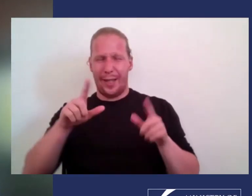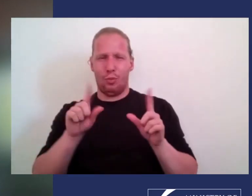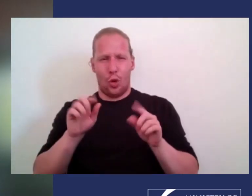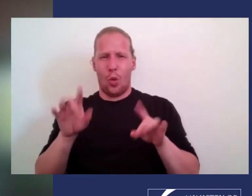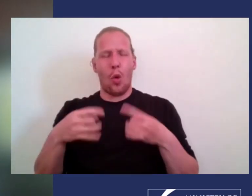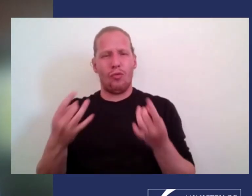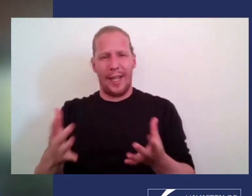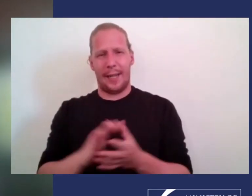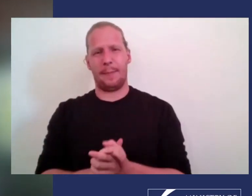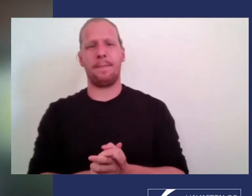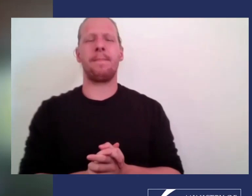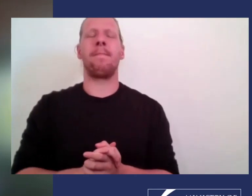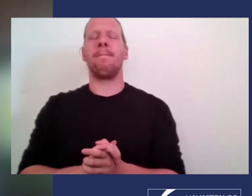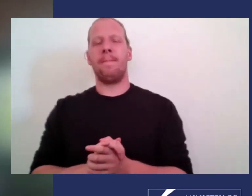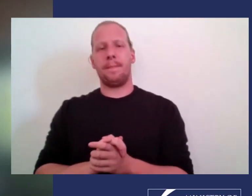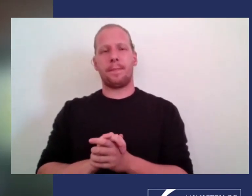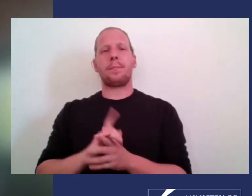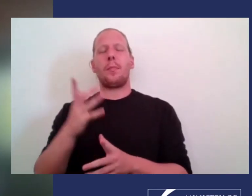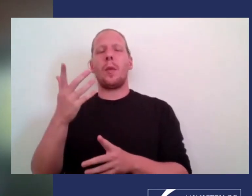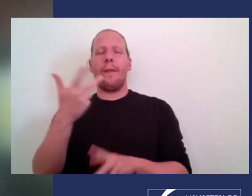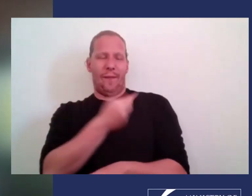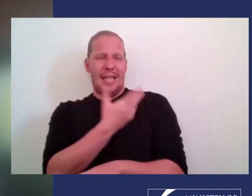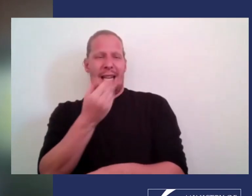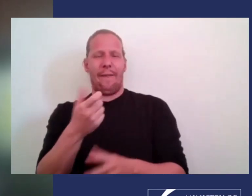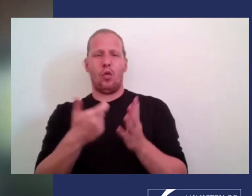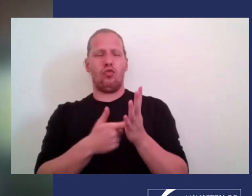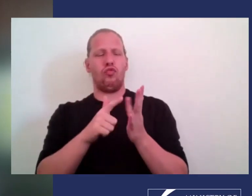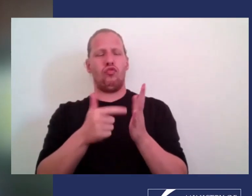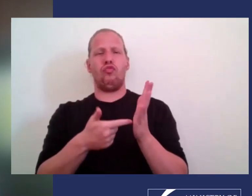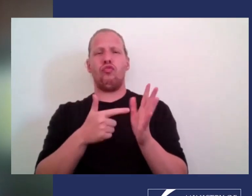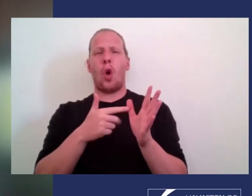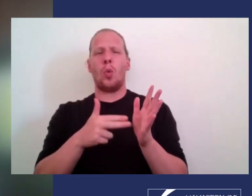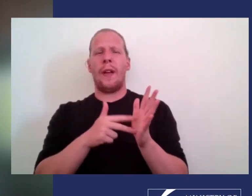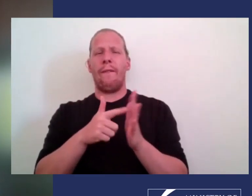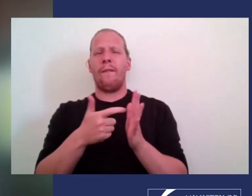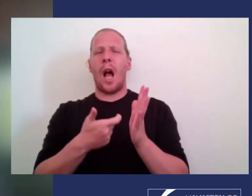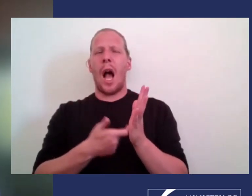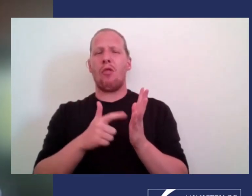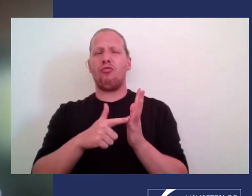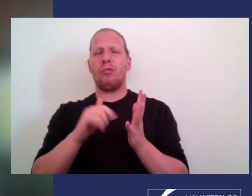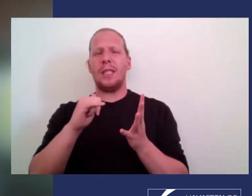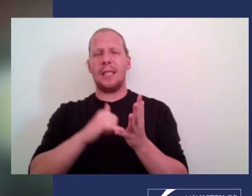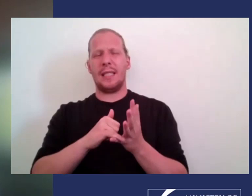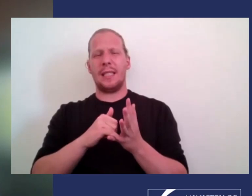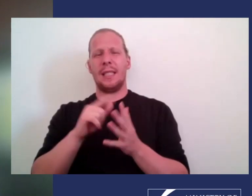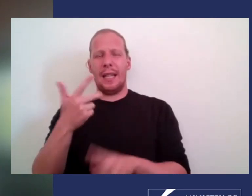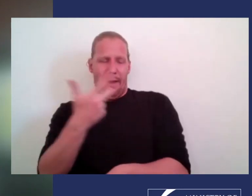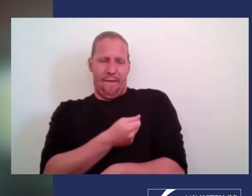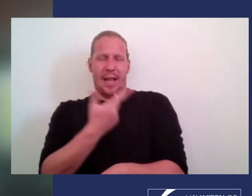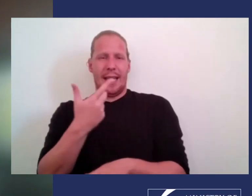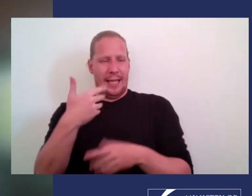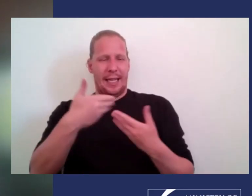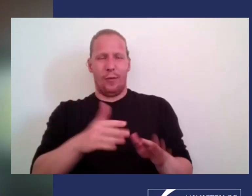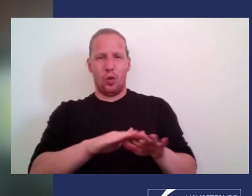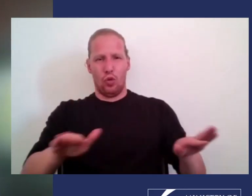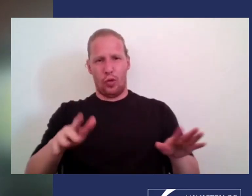for rotavirus, which we give to all children in New Zealand to protect them from a really nasty diarrheal illness called